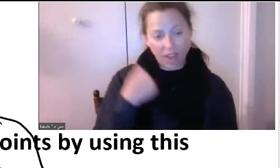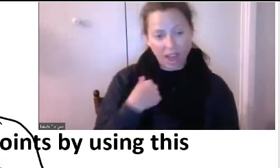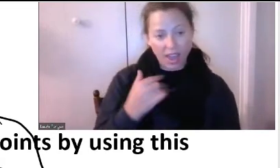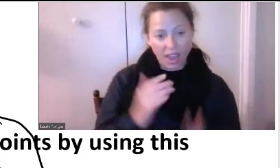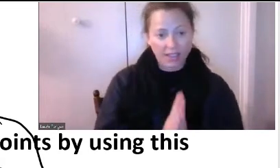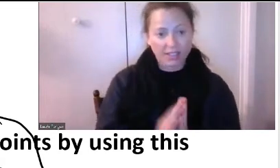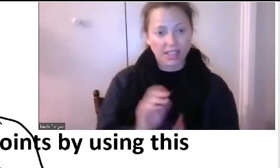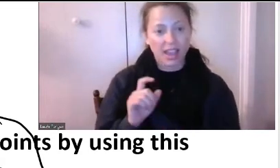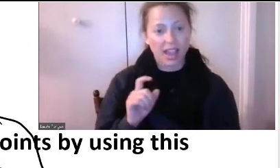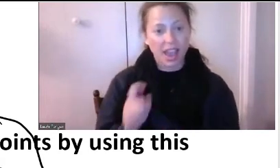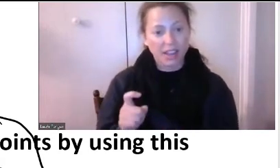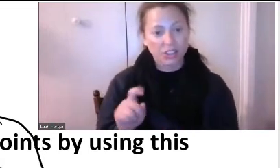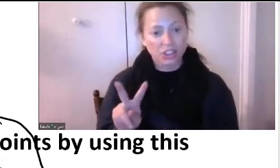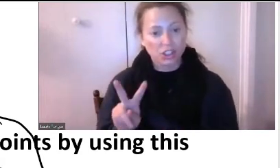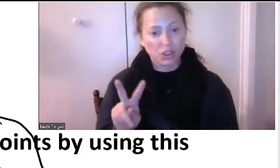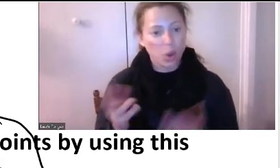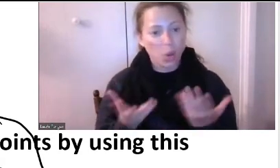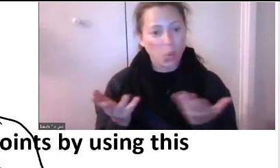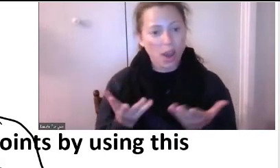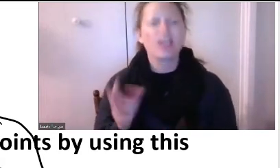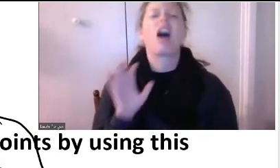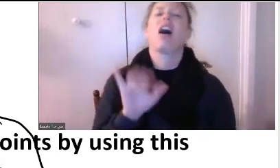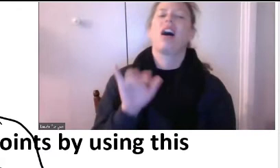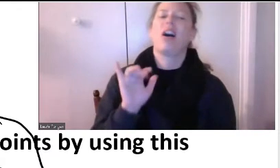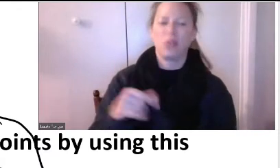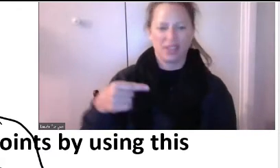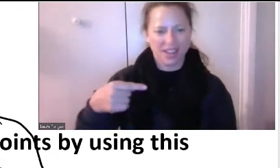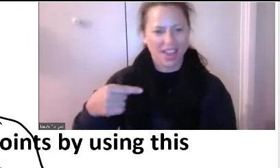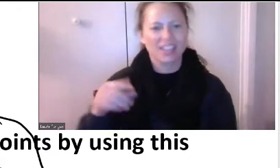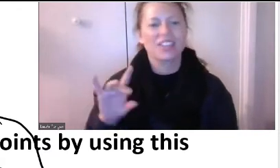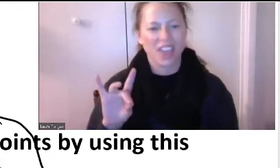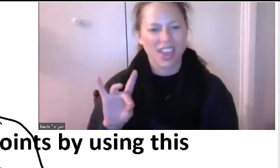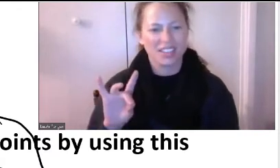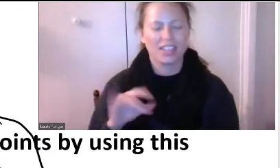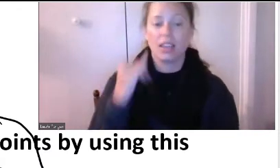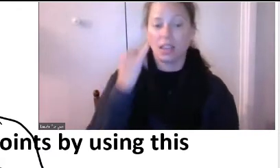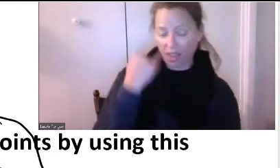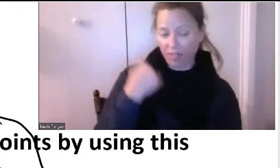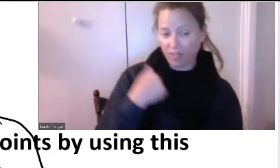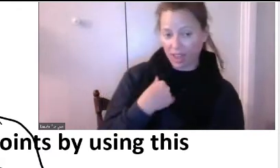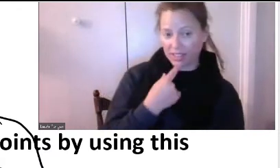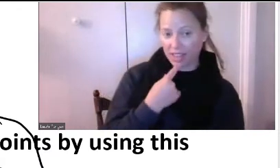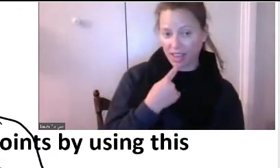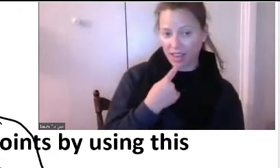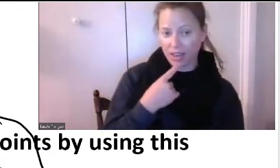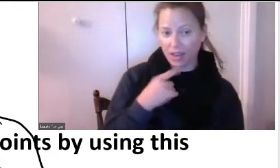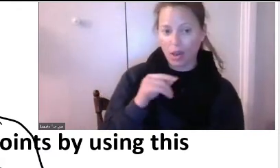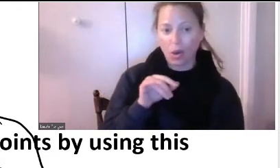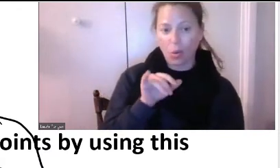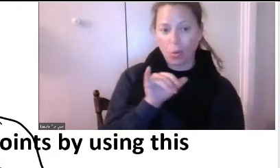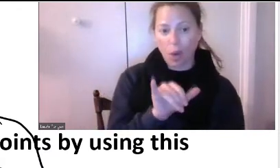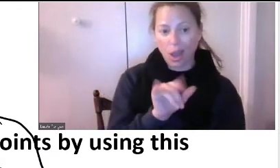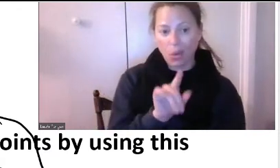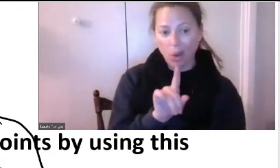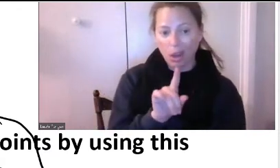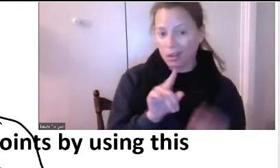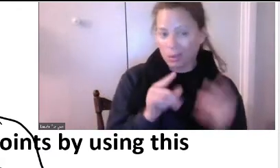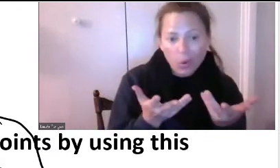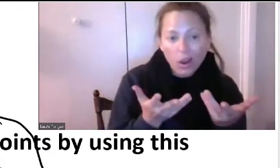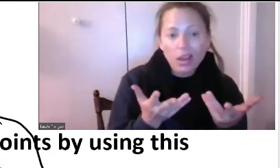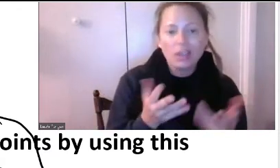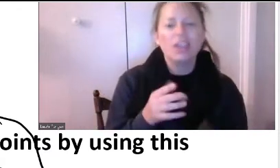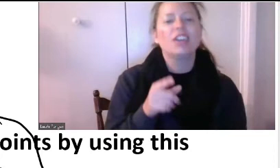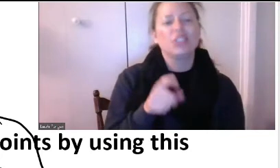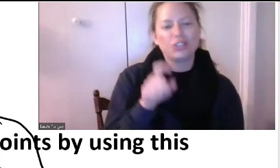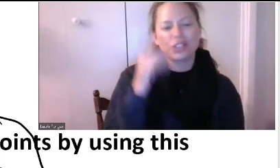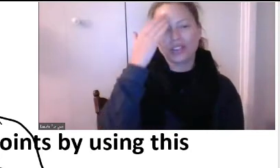You will directly say, oh, that's -8. If I say, what is my y1? You should be able to say, oh,